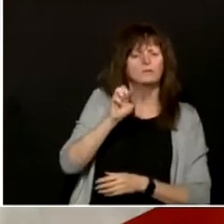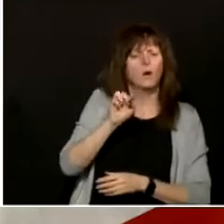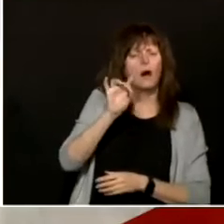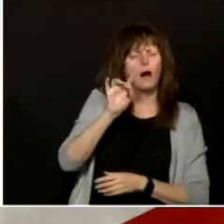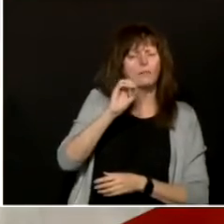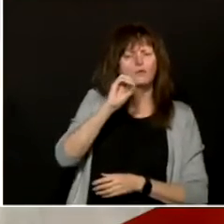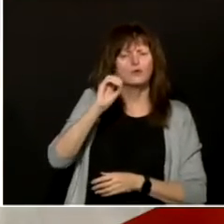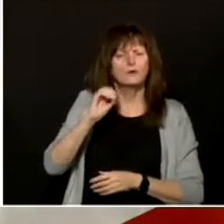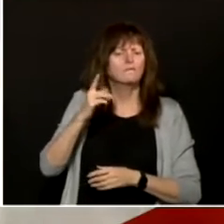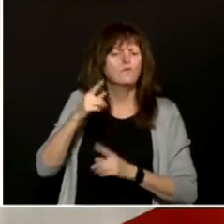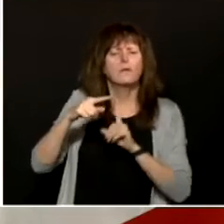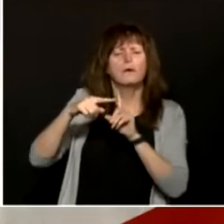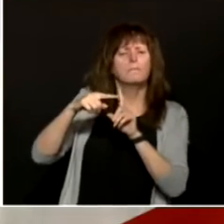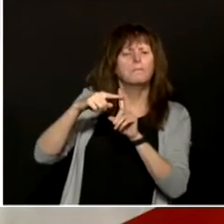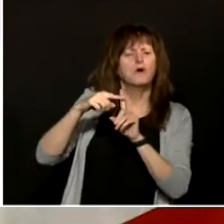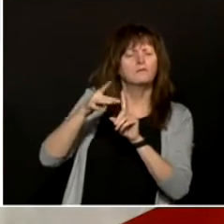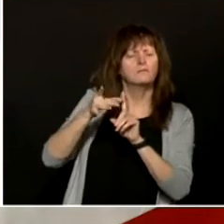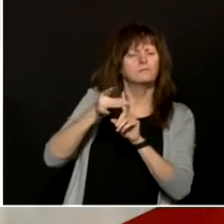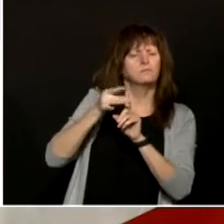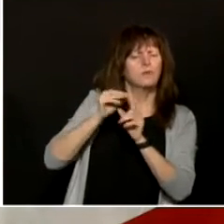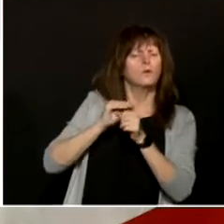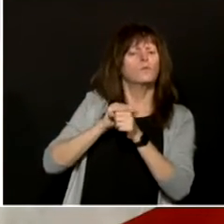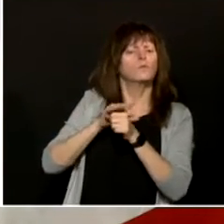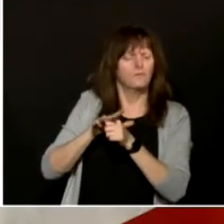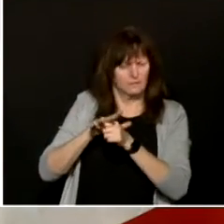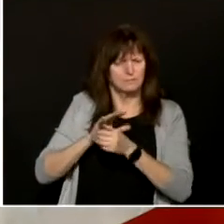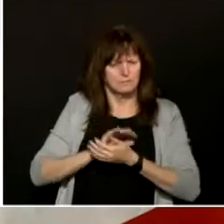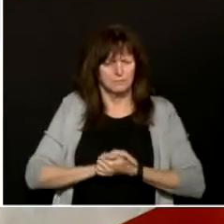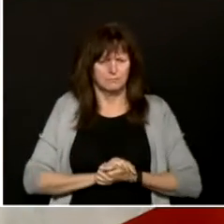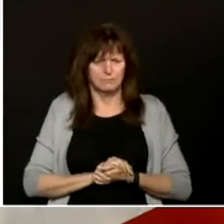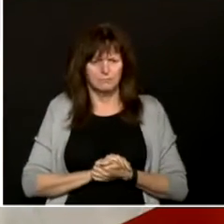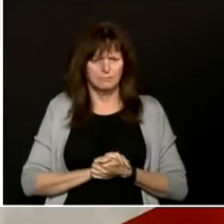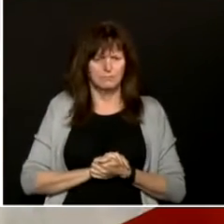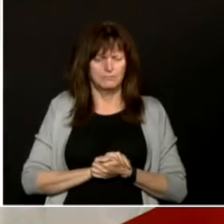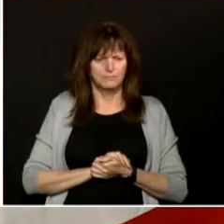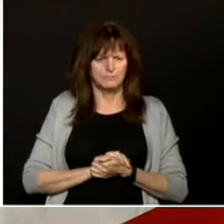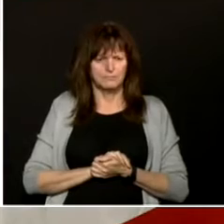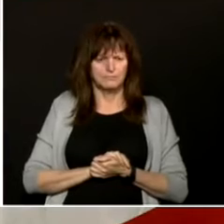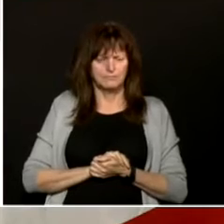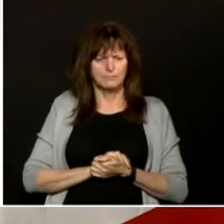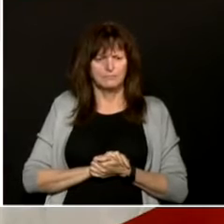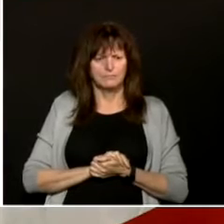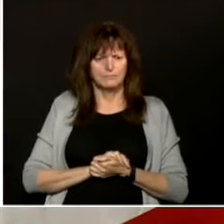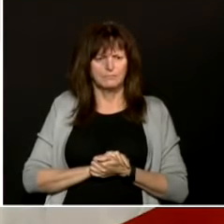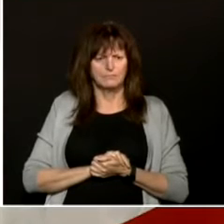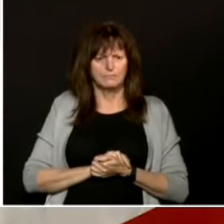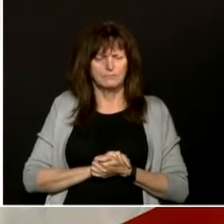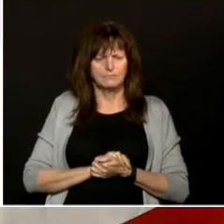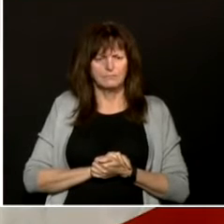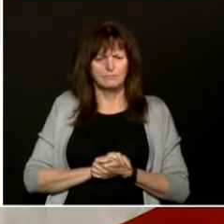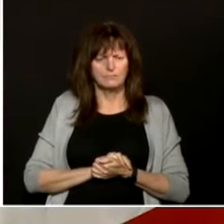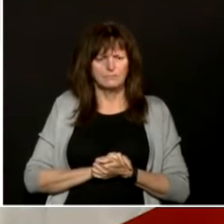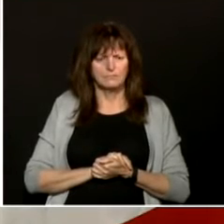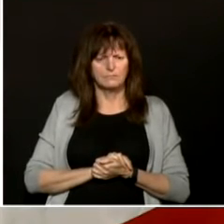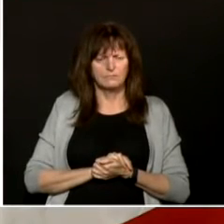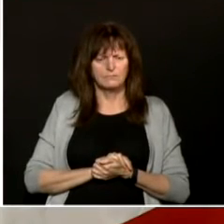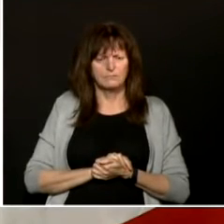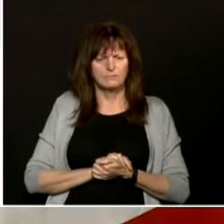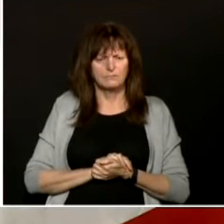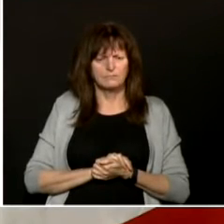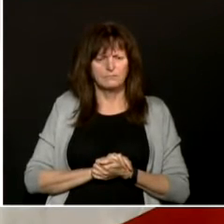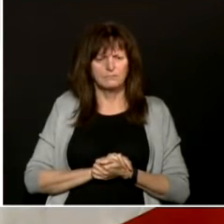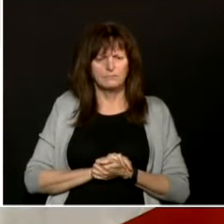I'm also reporting at this point a total of 14 cases of thrombotic thrombocytopenia, or